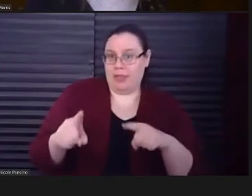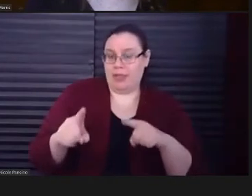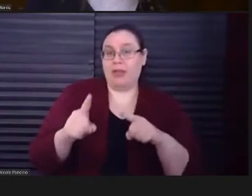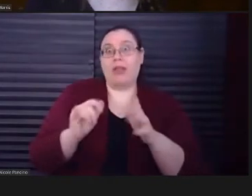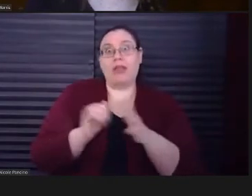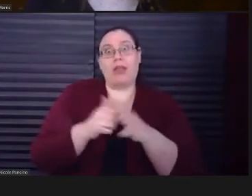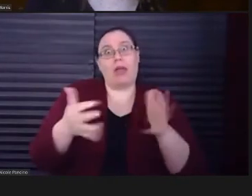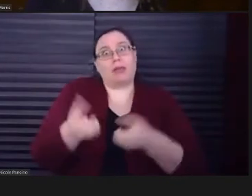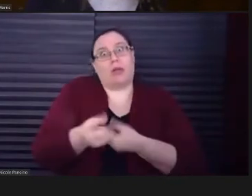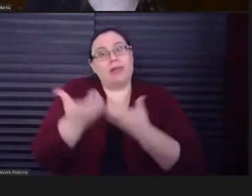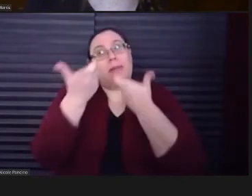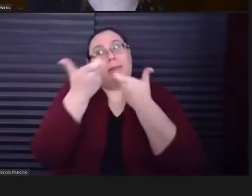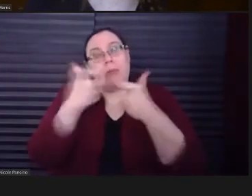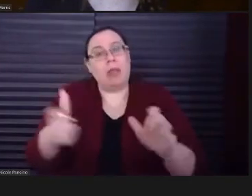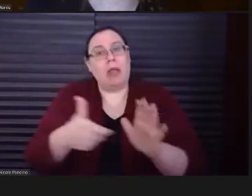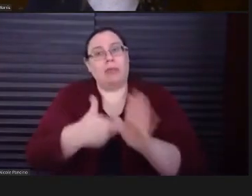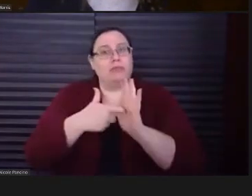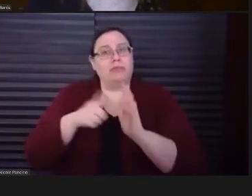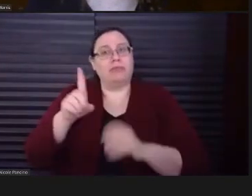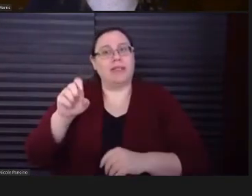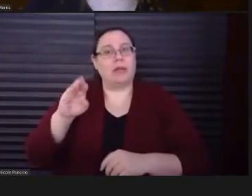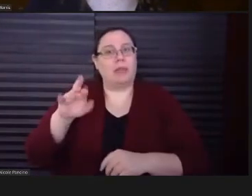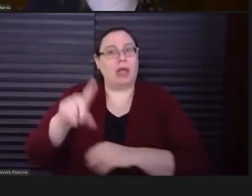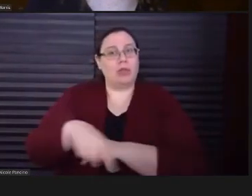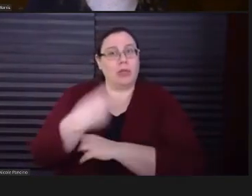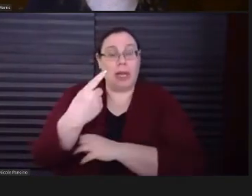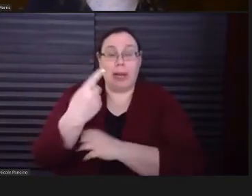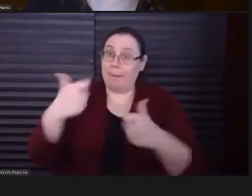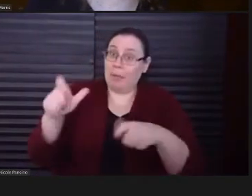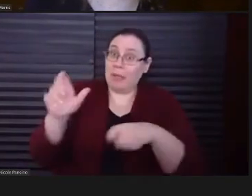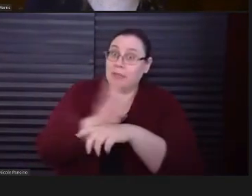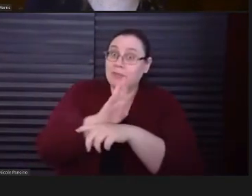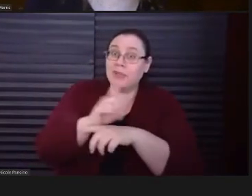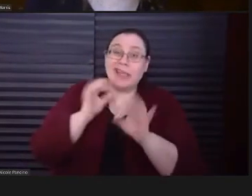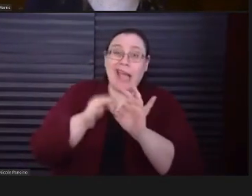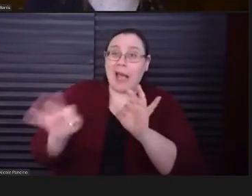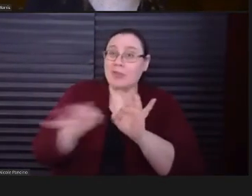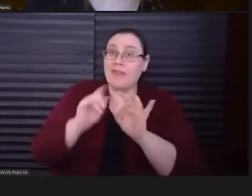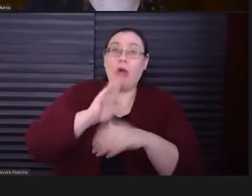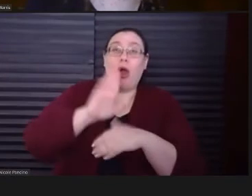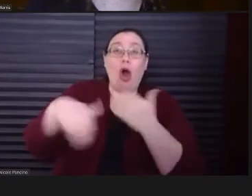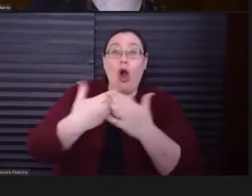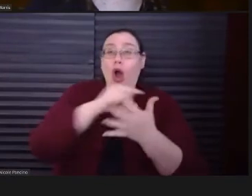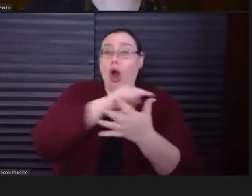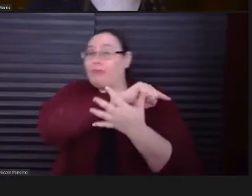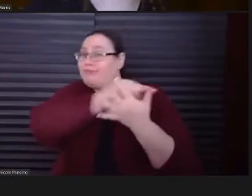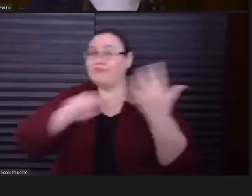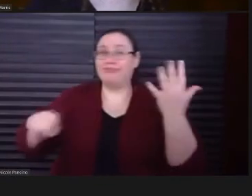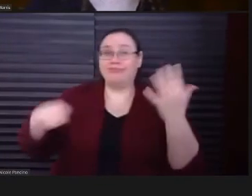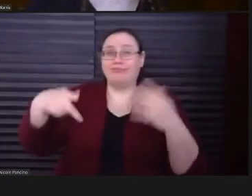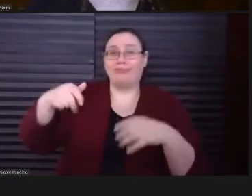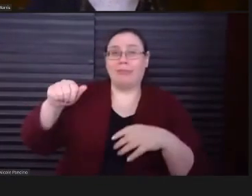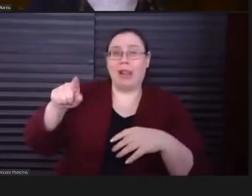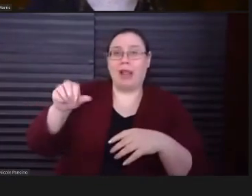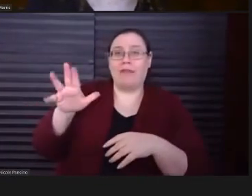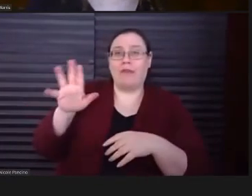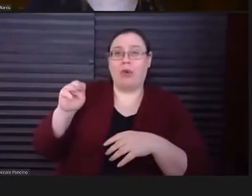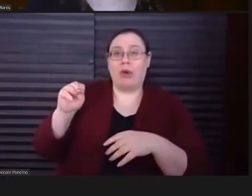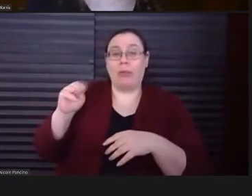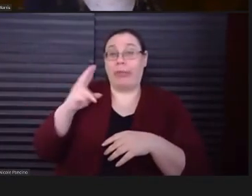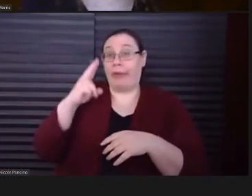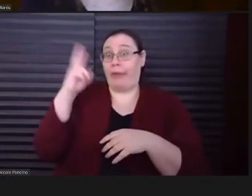significant demand today and a significant industry in captioning on every single platform. The unintended effect, you might